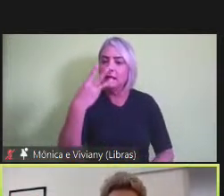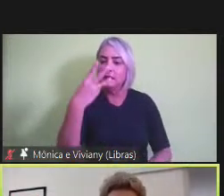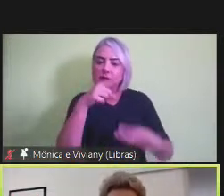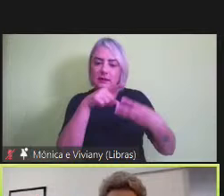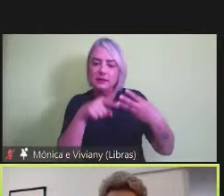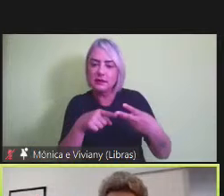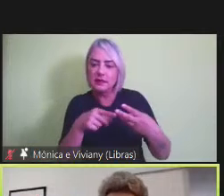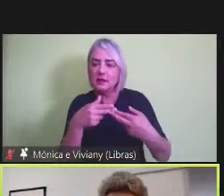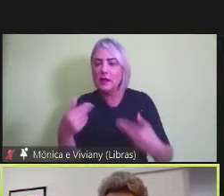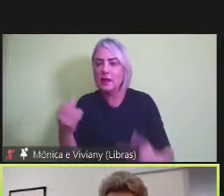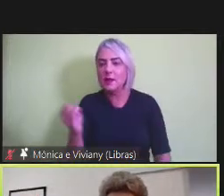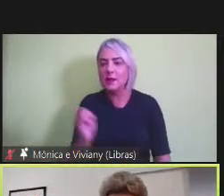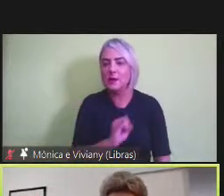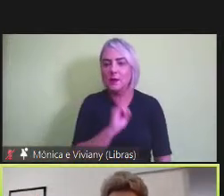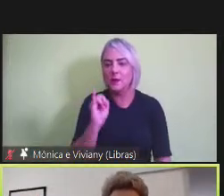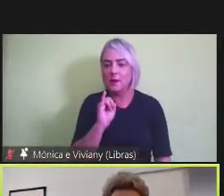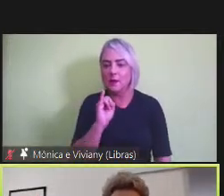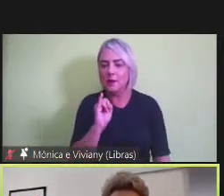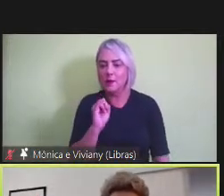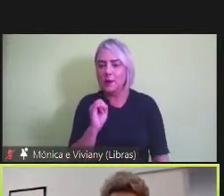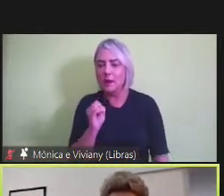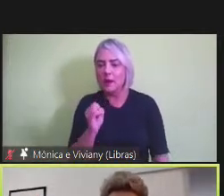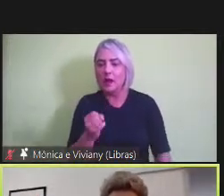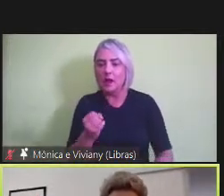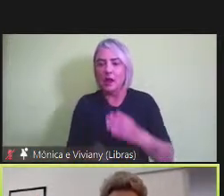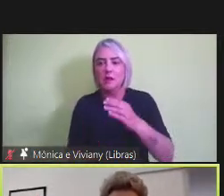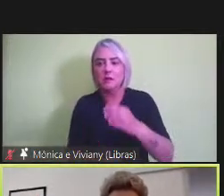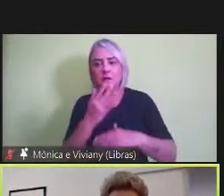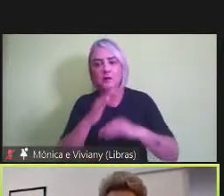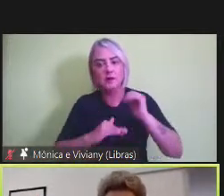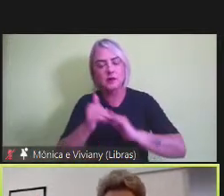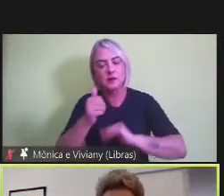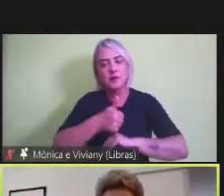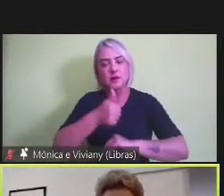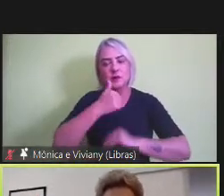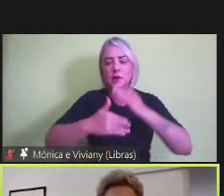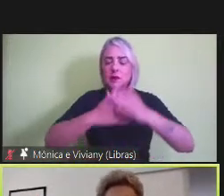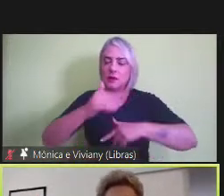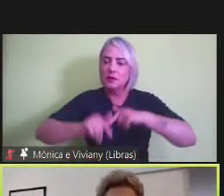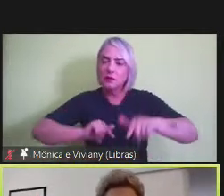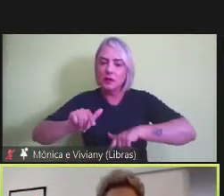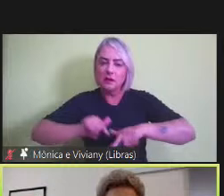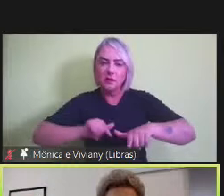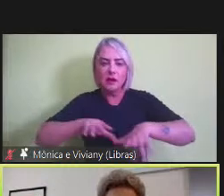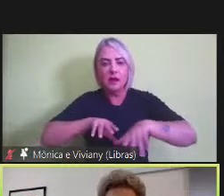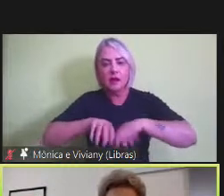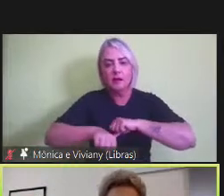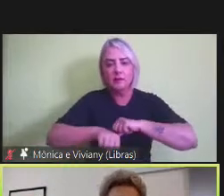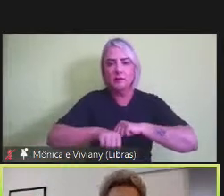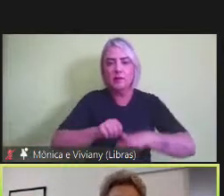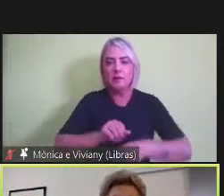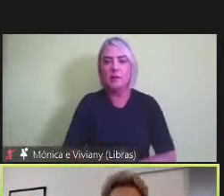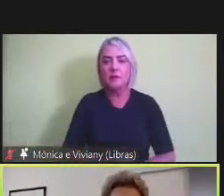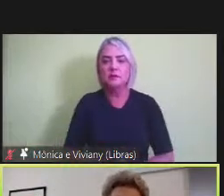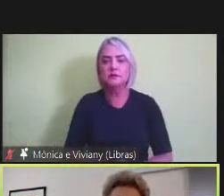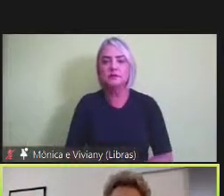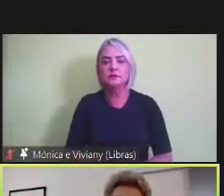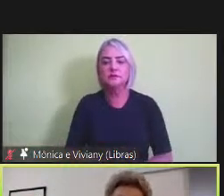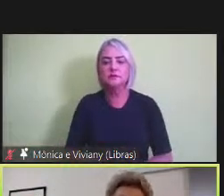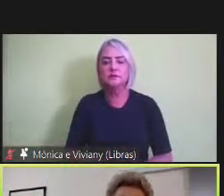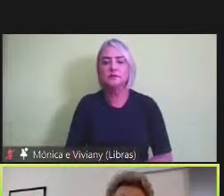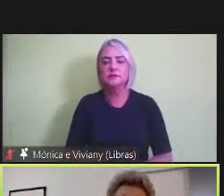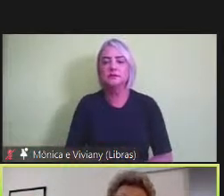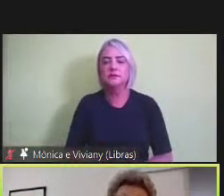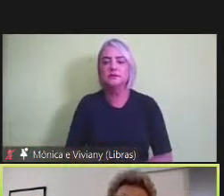three elements which are very important to provide them, and if the education. The next